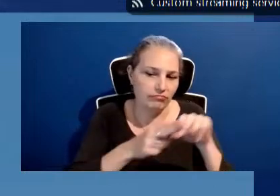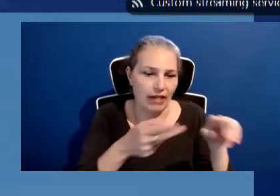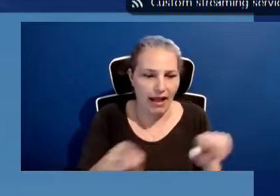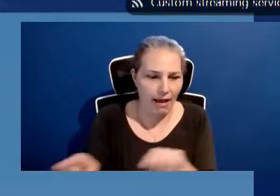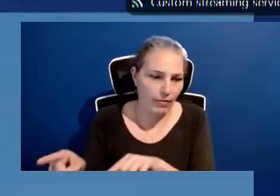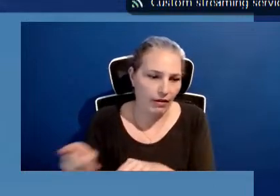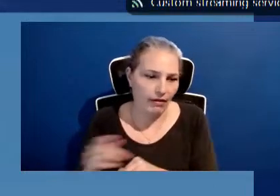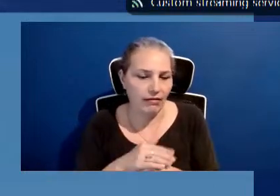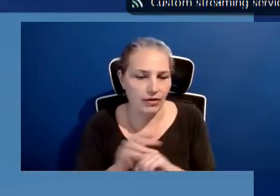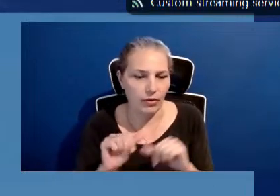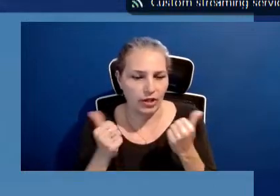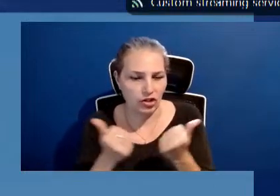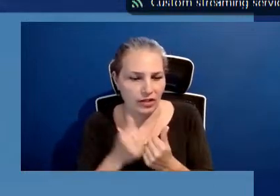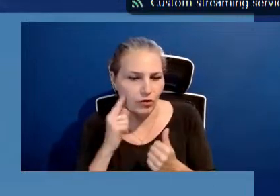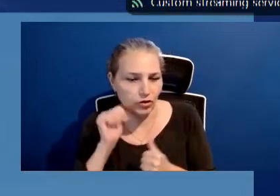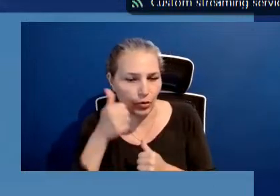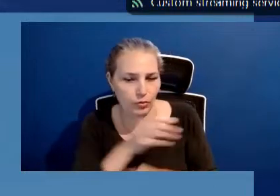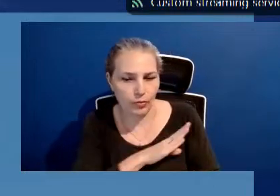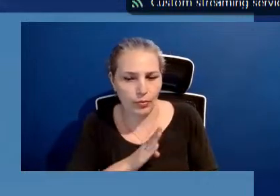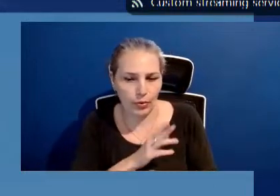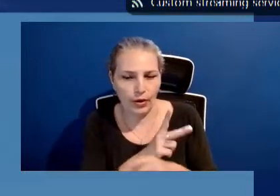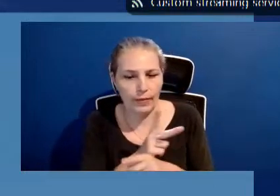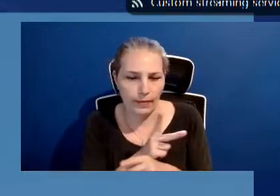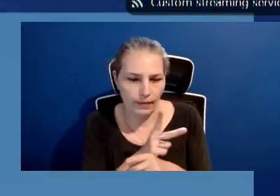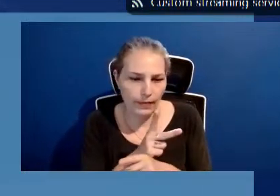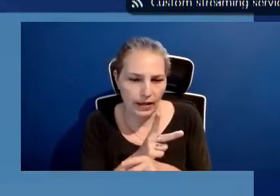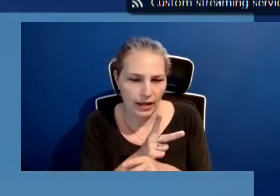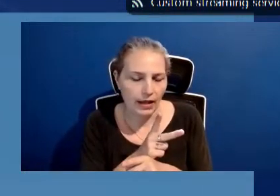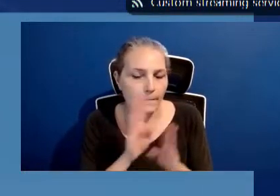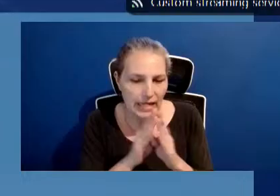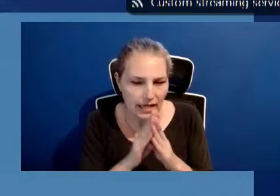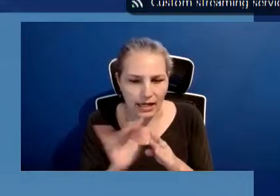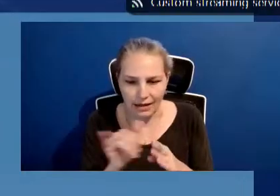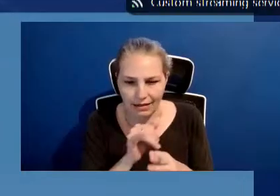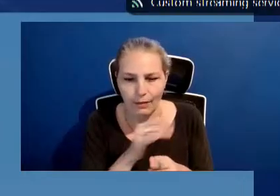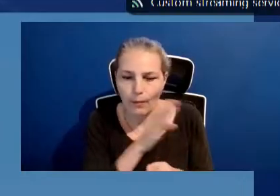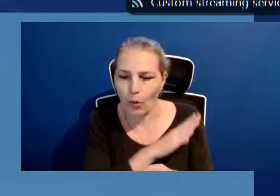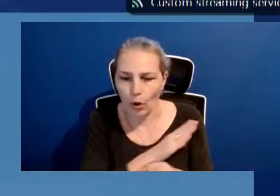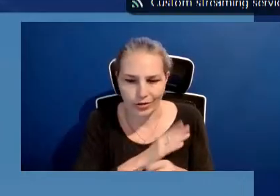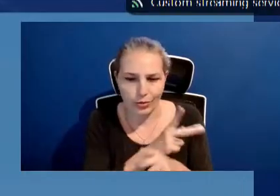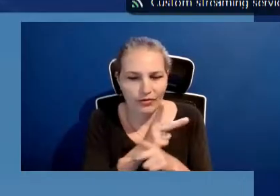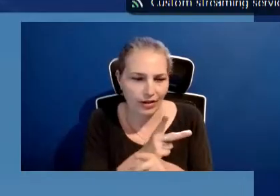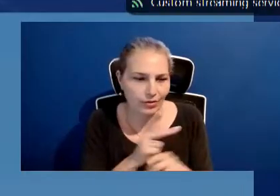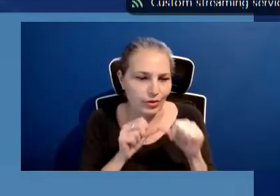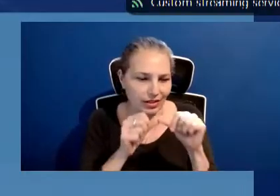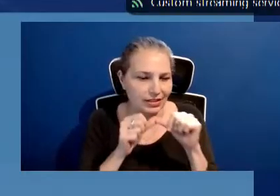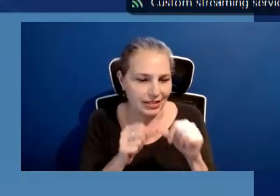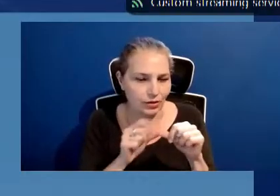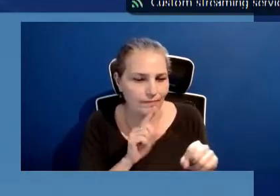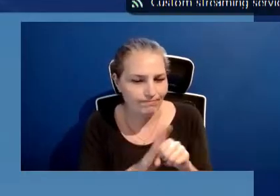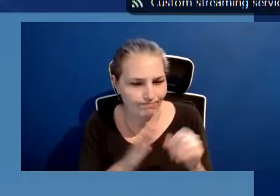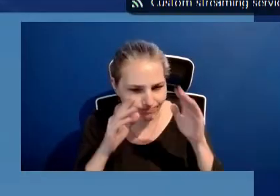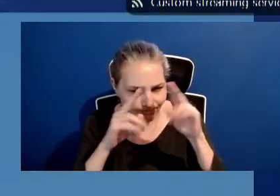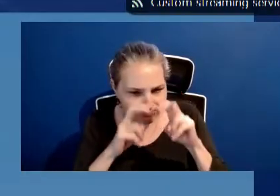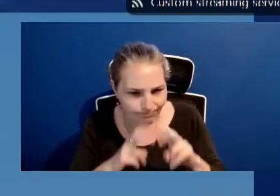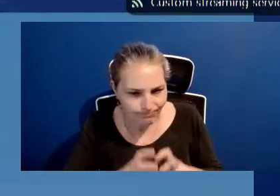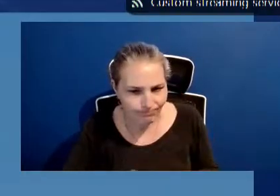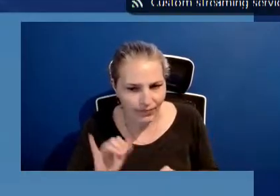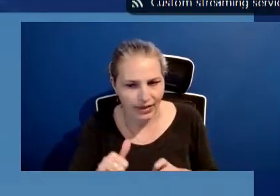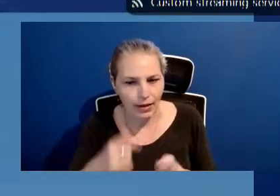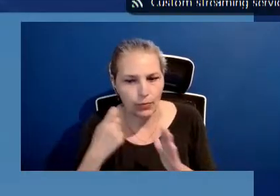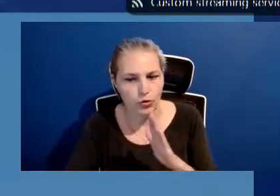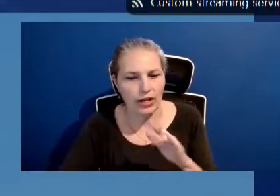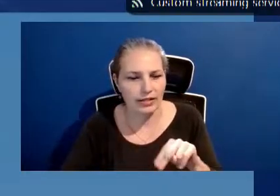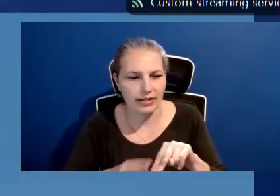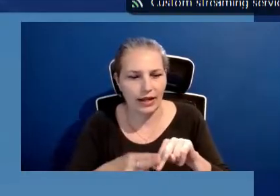from Supervisors Barger and Horvath to help DCBA more swiftly and effectively enforce price gouging protections